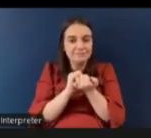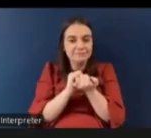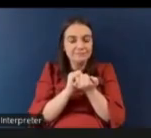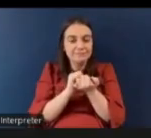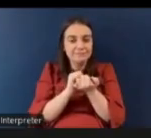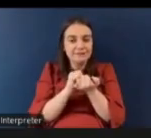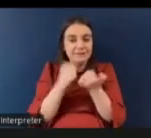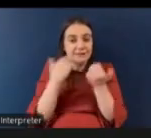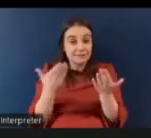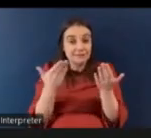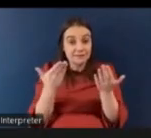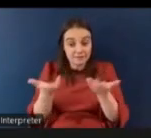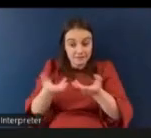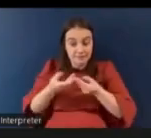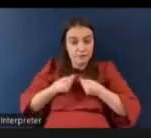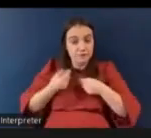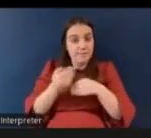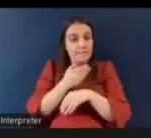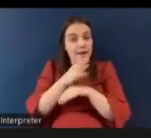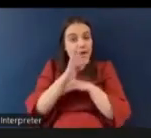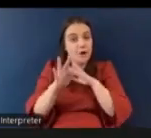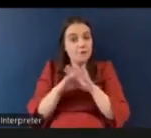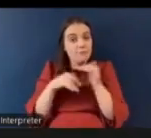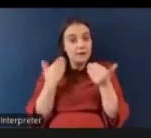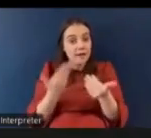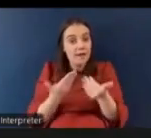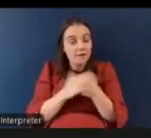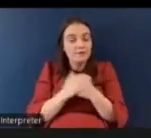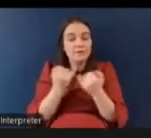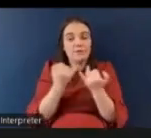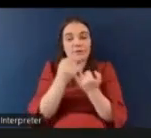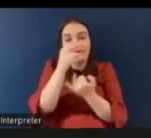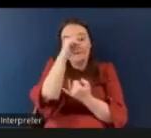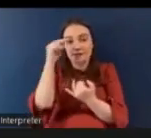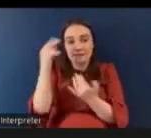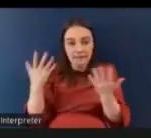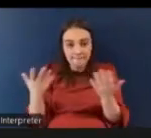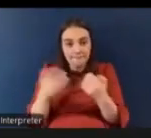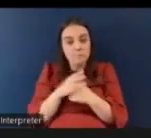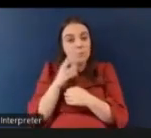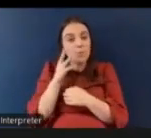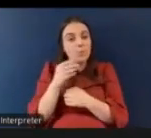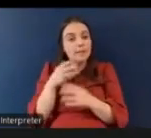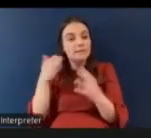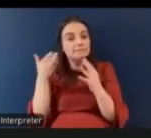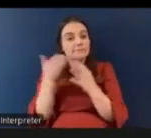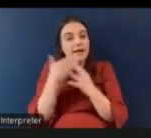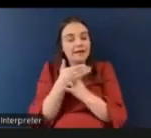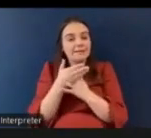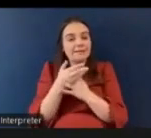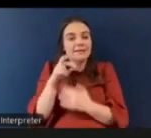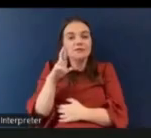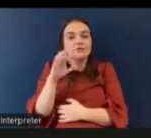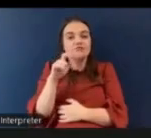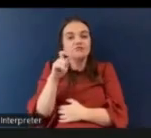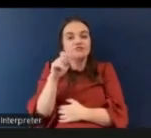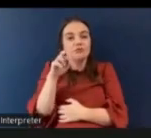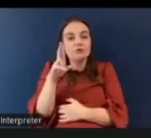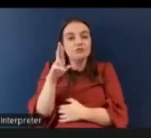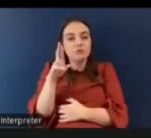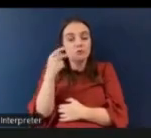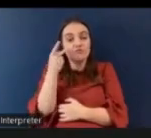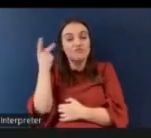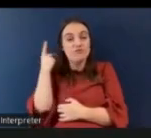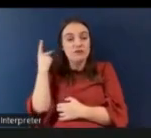for example, will they be able to access retrofitting or energy efficiency upgrades for their home? Will their health